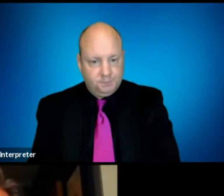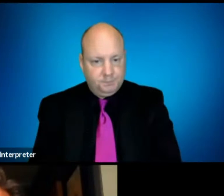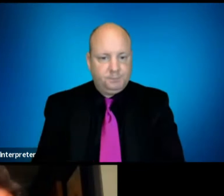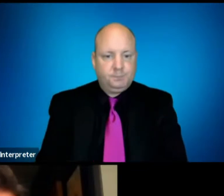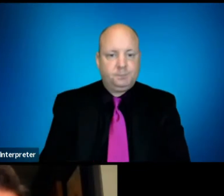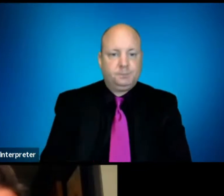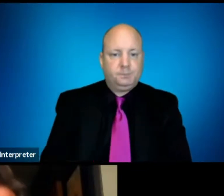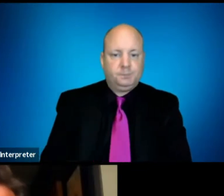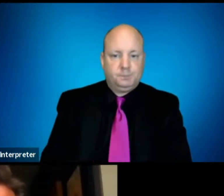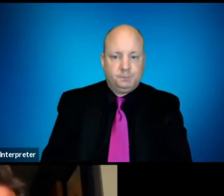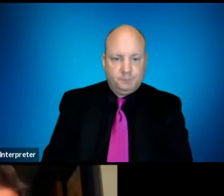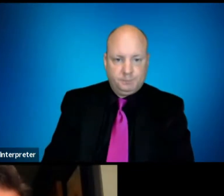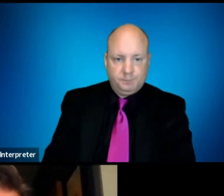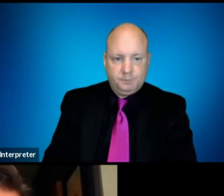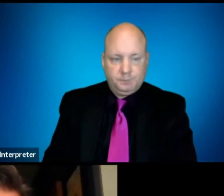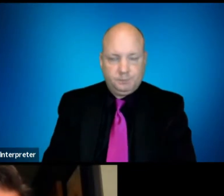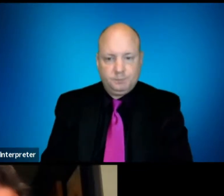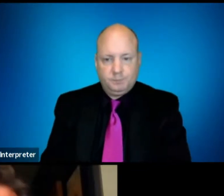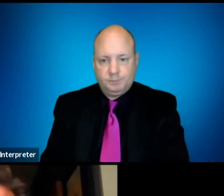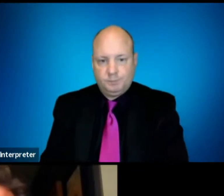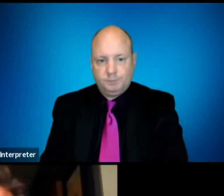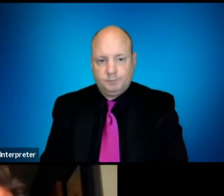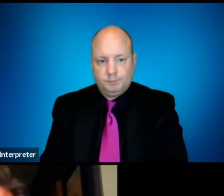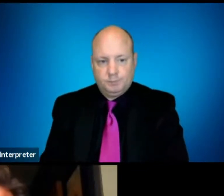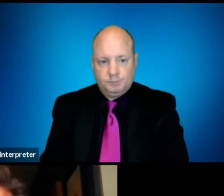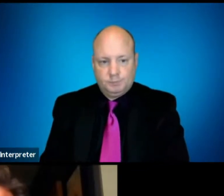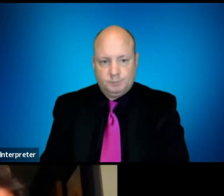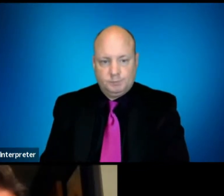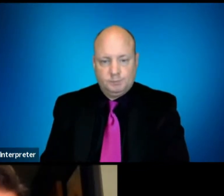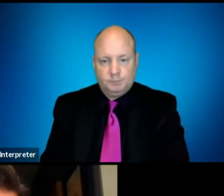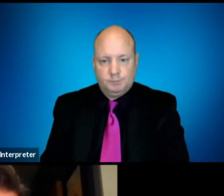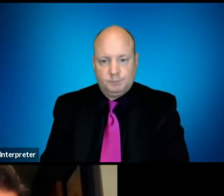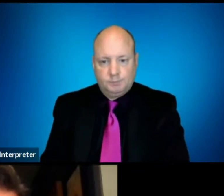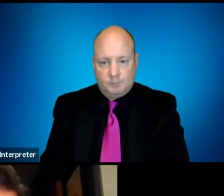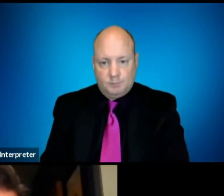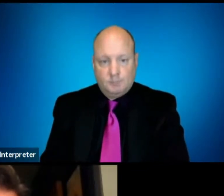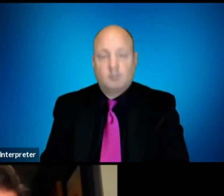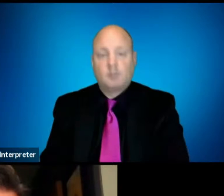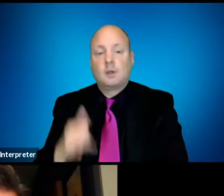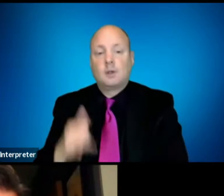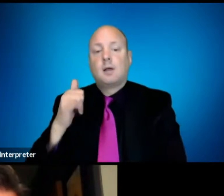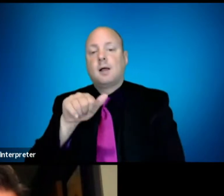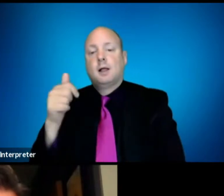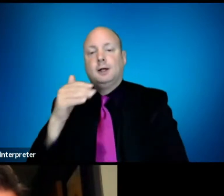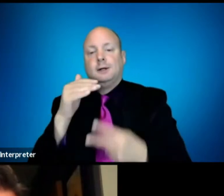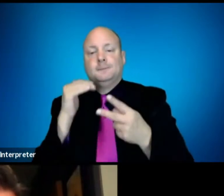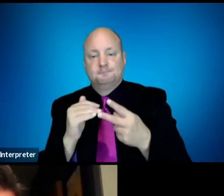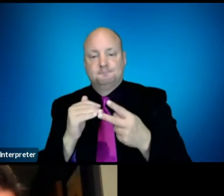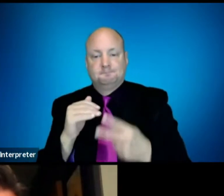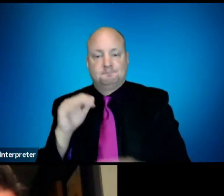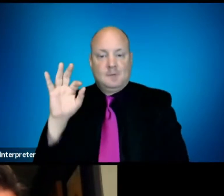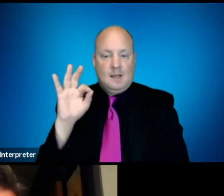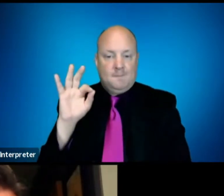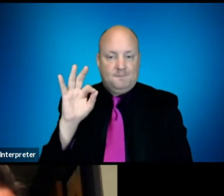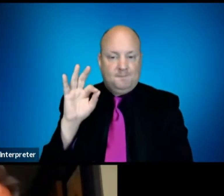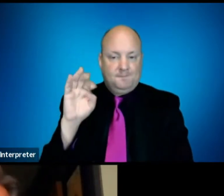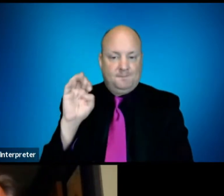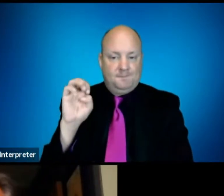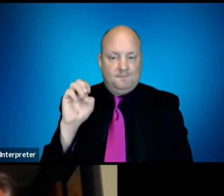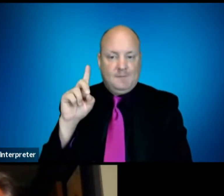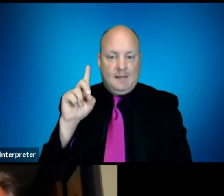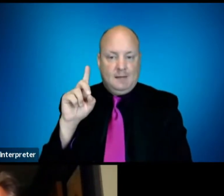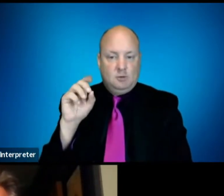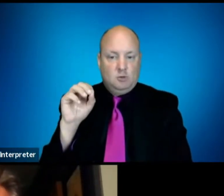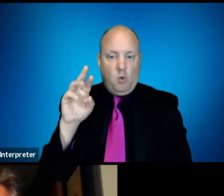Thank you, Lisa. And with that, we'll go next with Fedor Sarkin, the Oregonian.